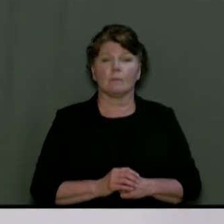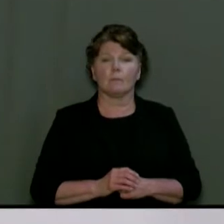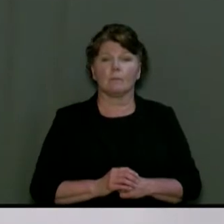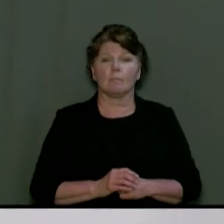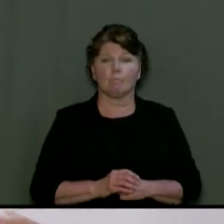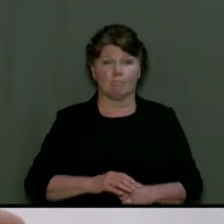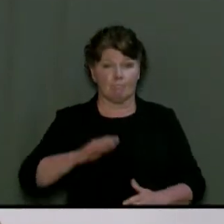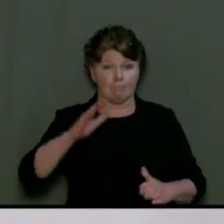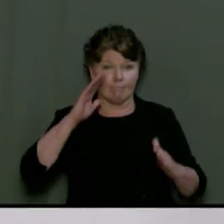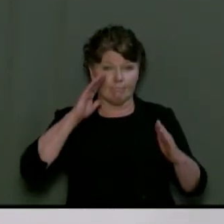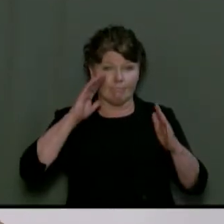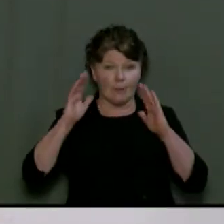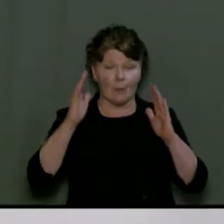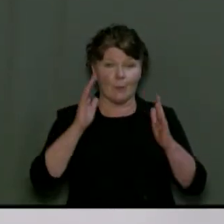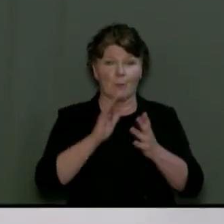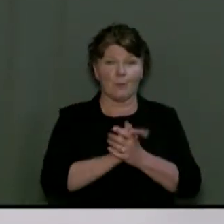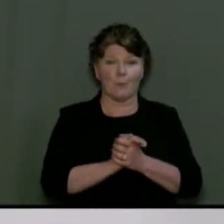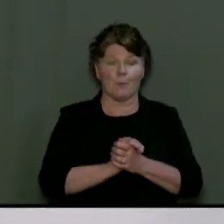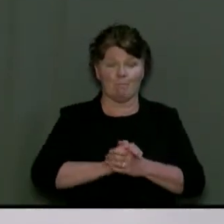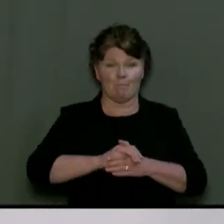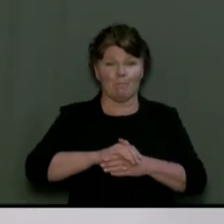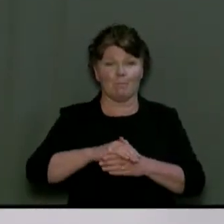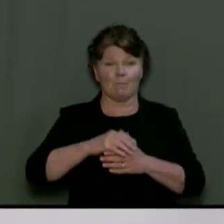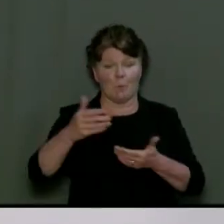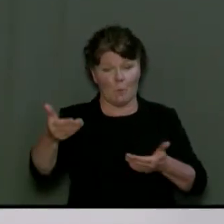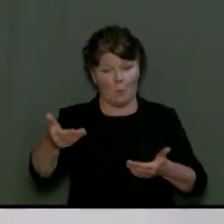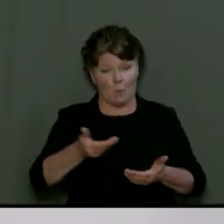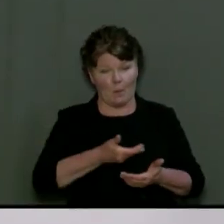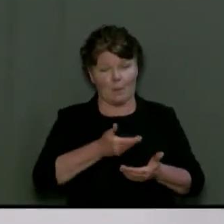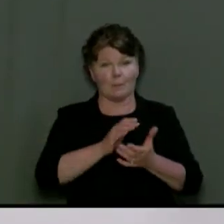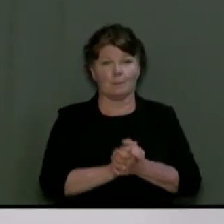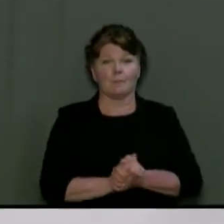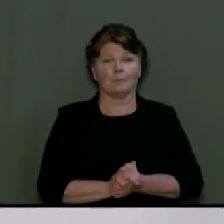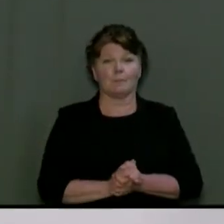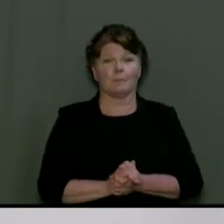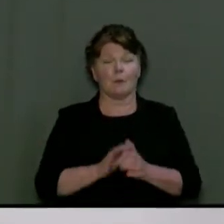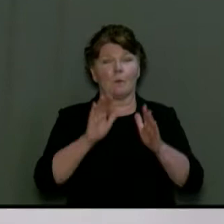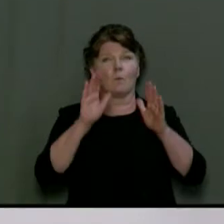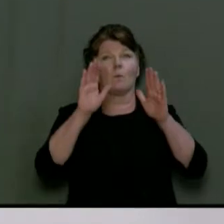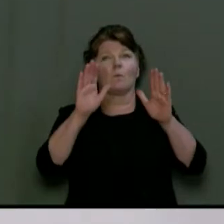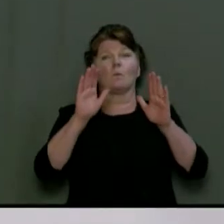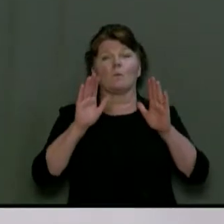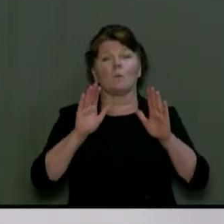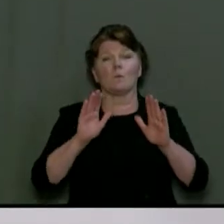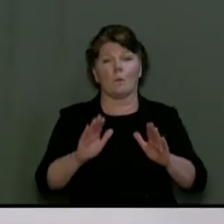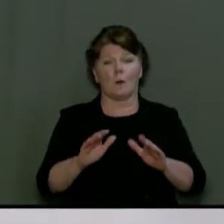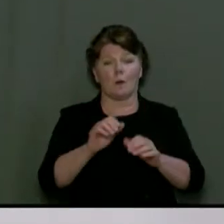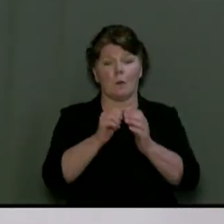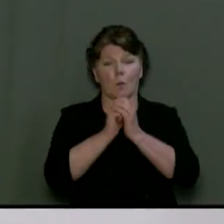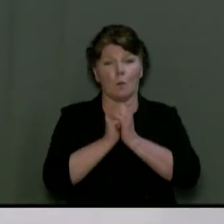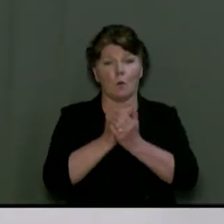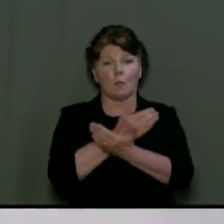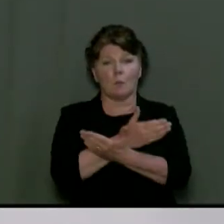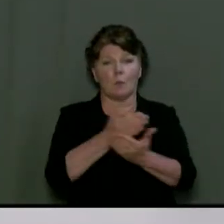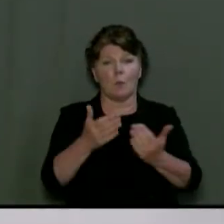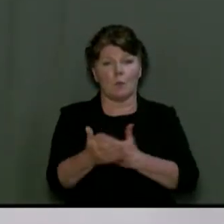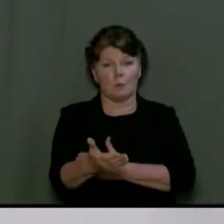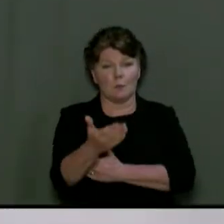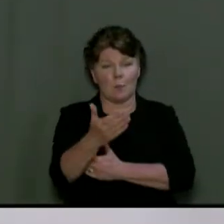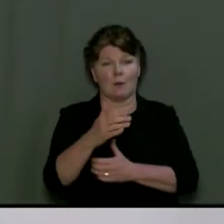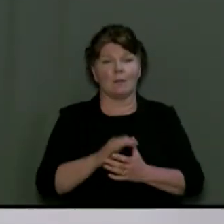Hello and greetings. It is wonderful to worship with you all this